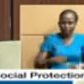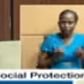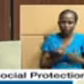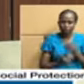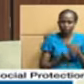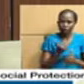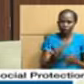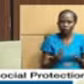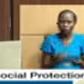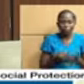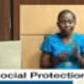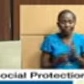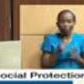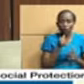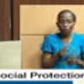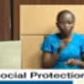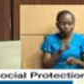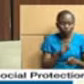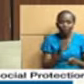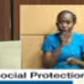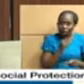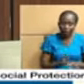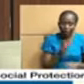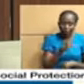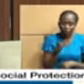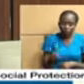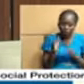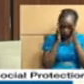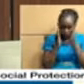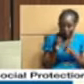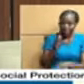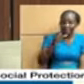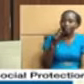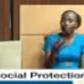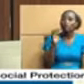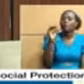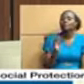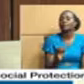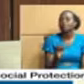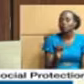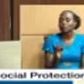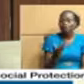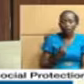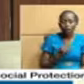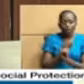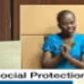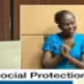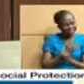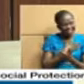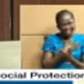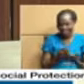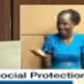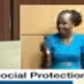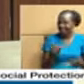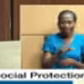at SAGE. These older persons who are looking at SAGE, 93% of them have no other income to fall to,